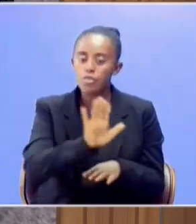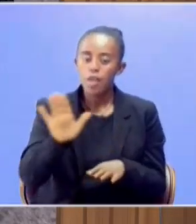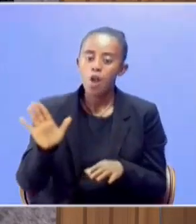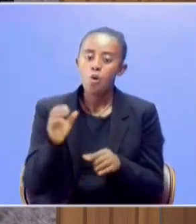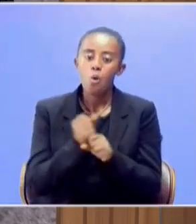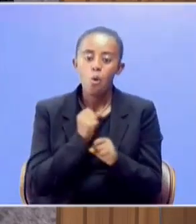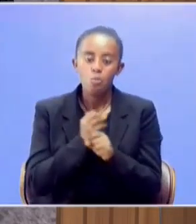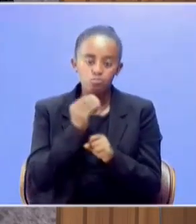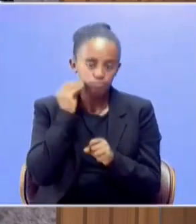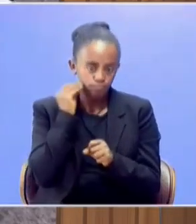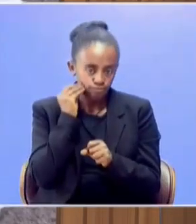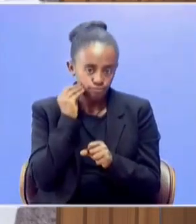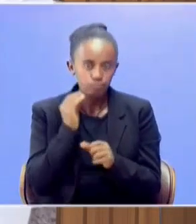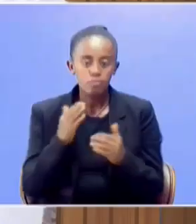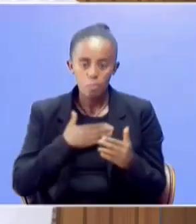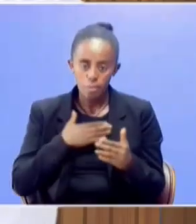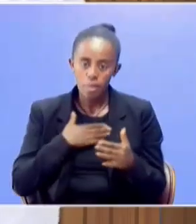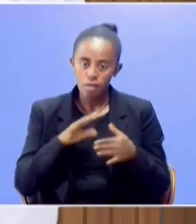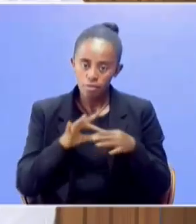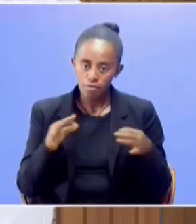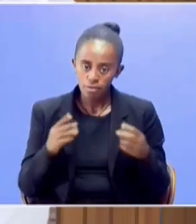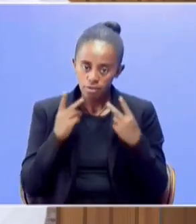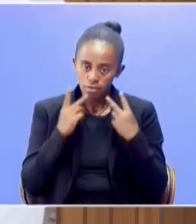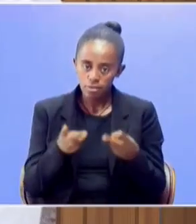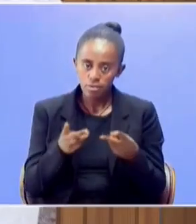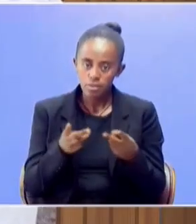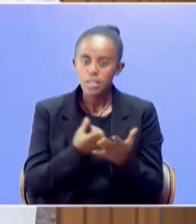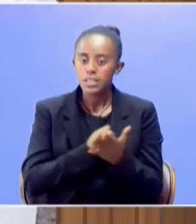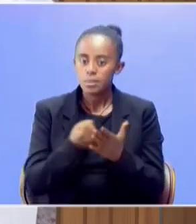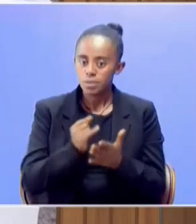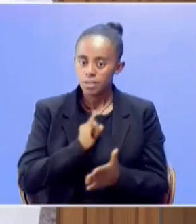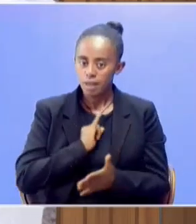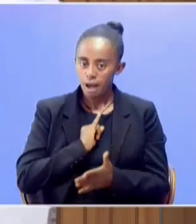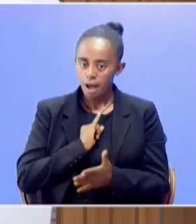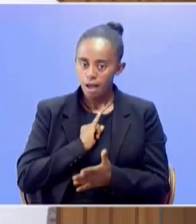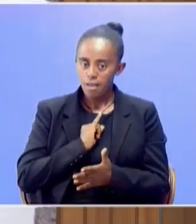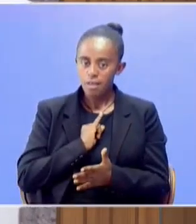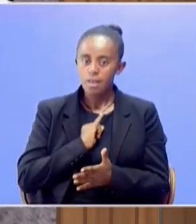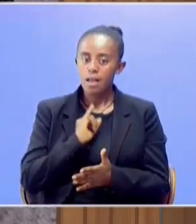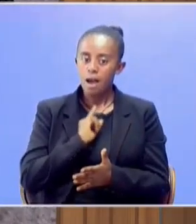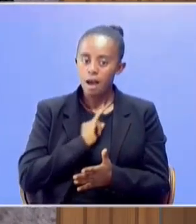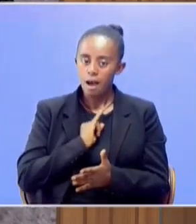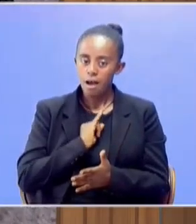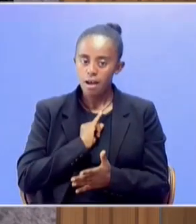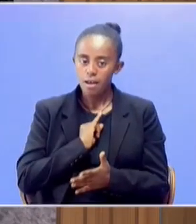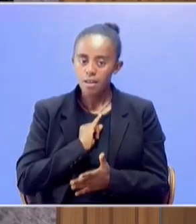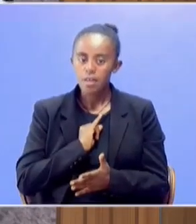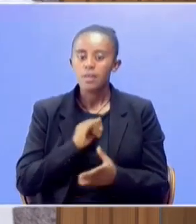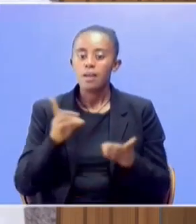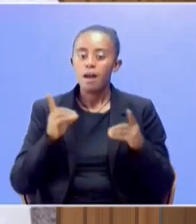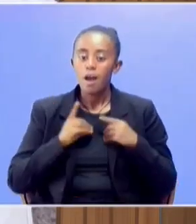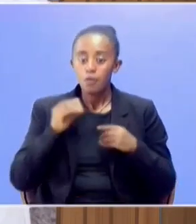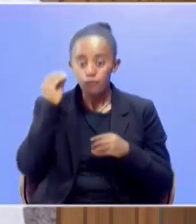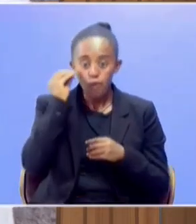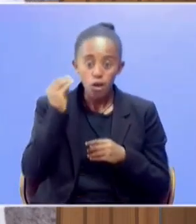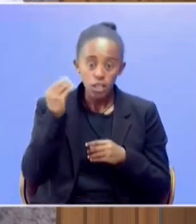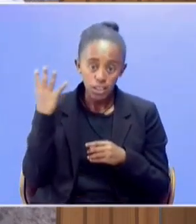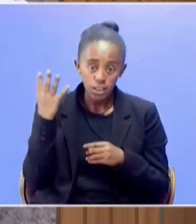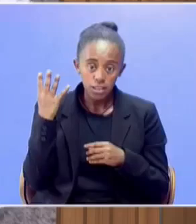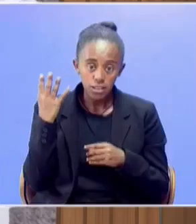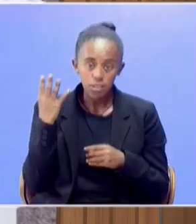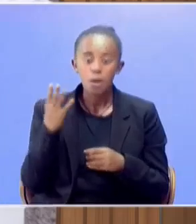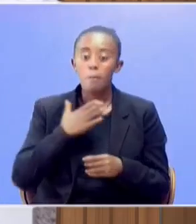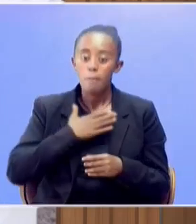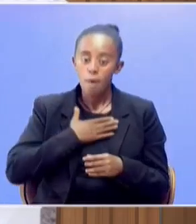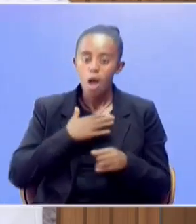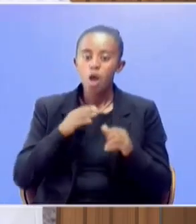Let's come to my sentence here with a subject I. Yeah? How do I say? I had forgotten